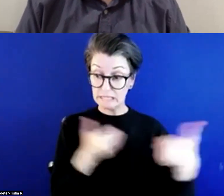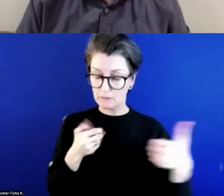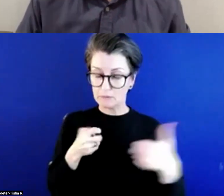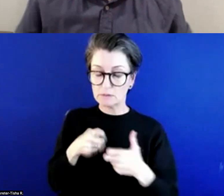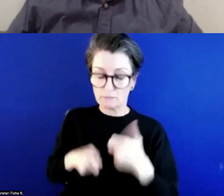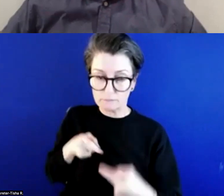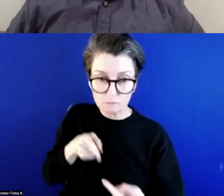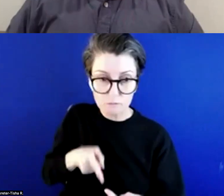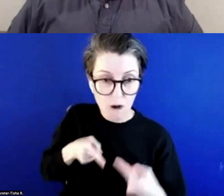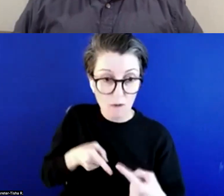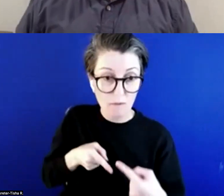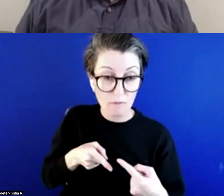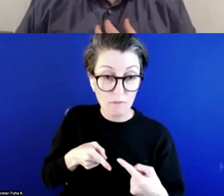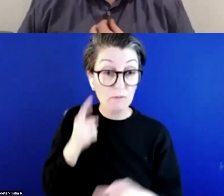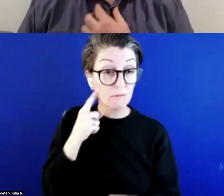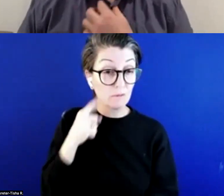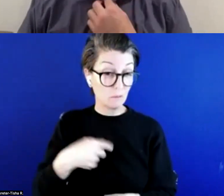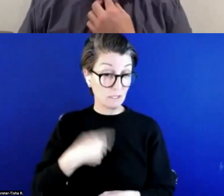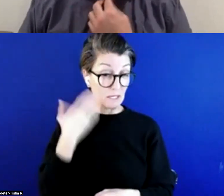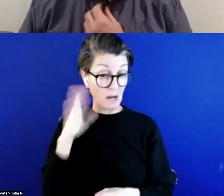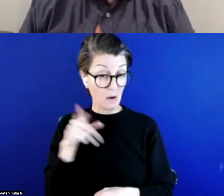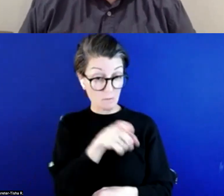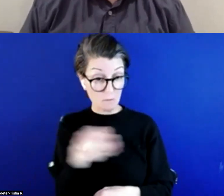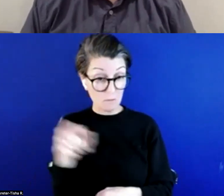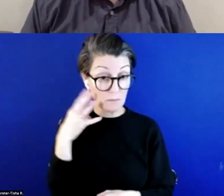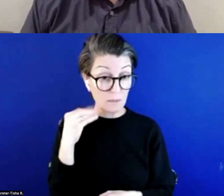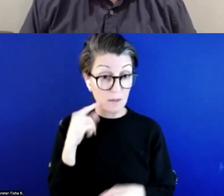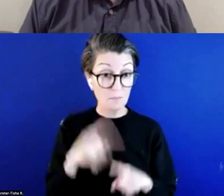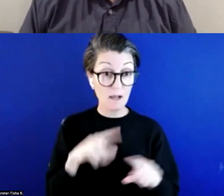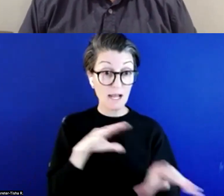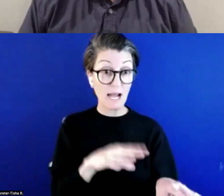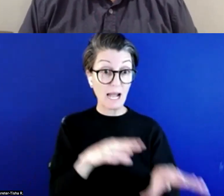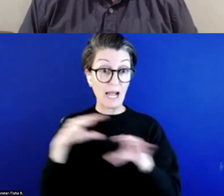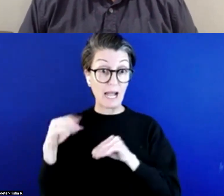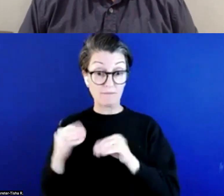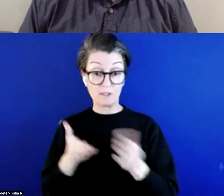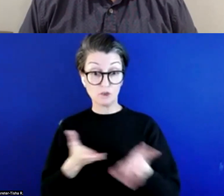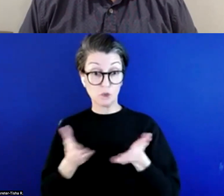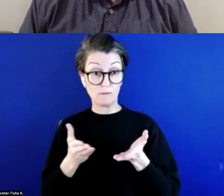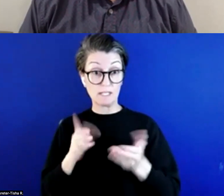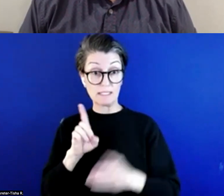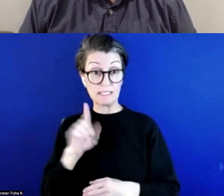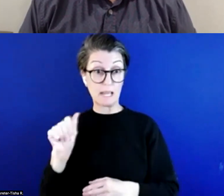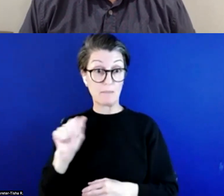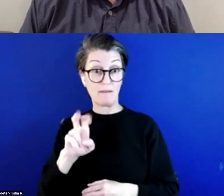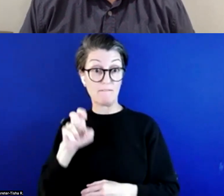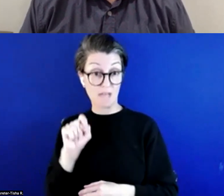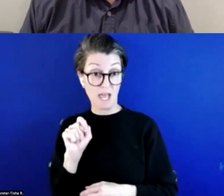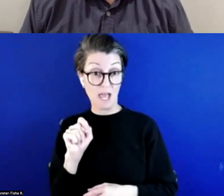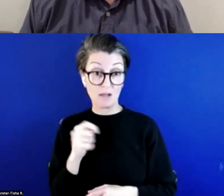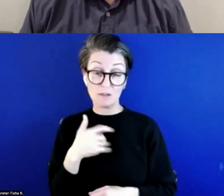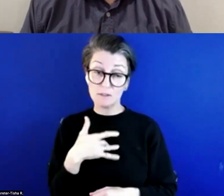you have experienced this, but coming out of service as a disabled veteran who had some pretty